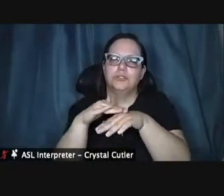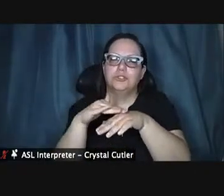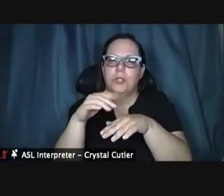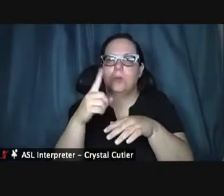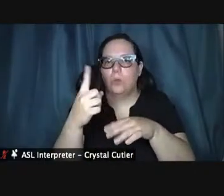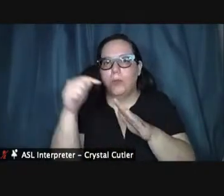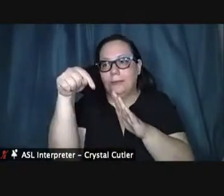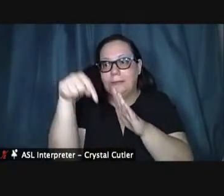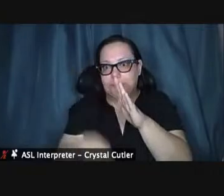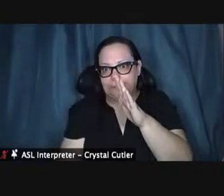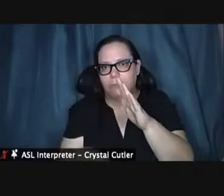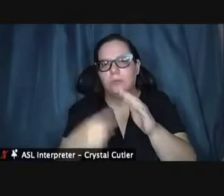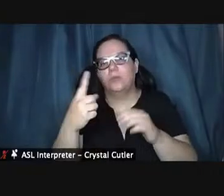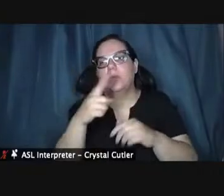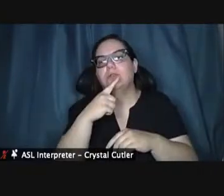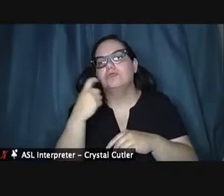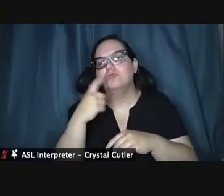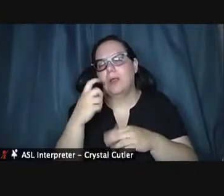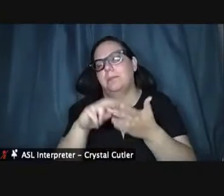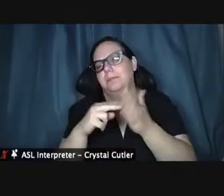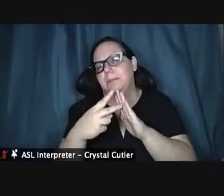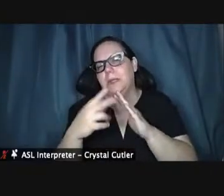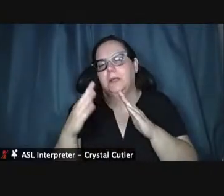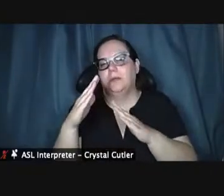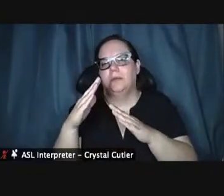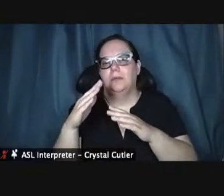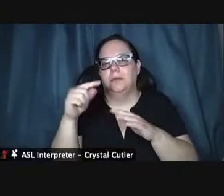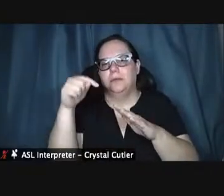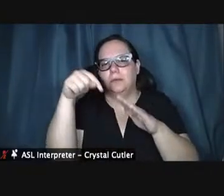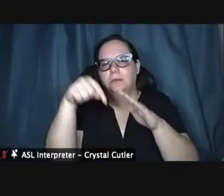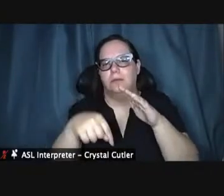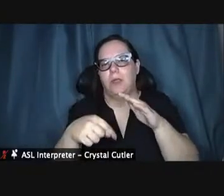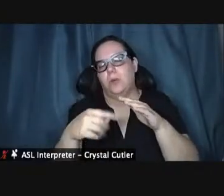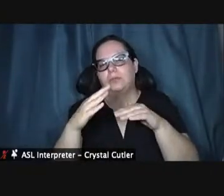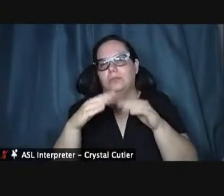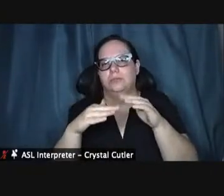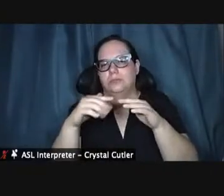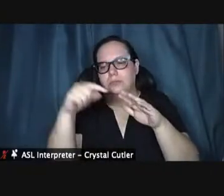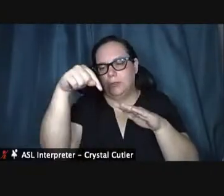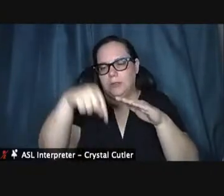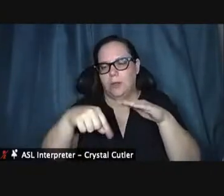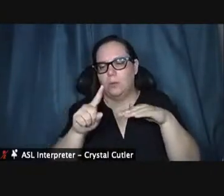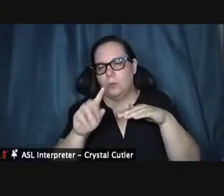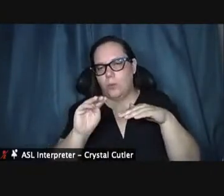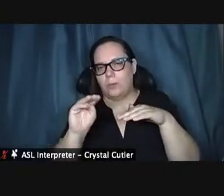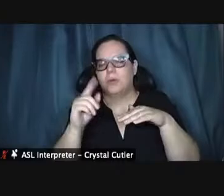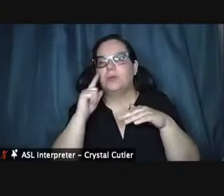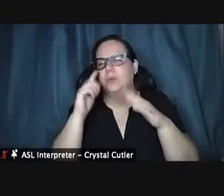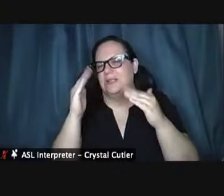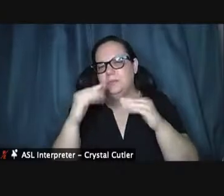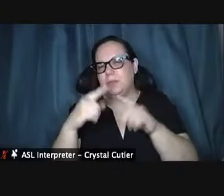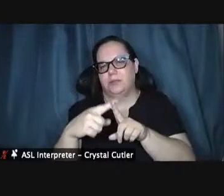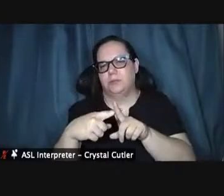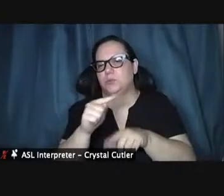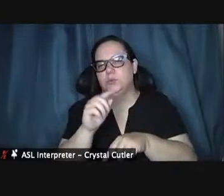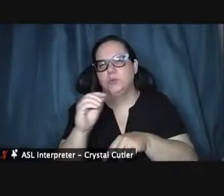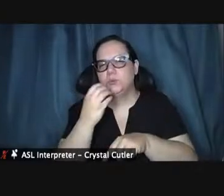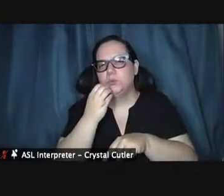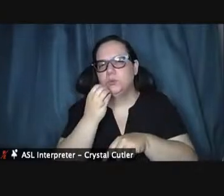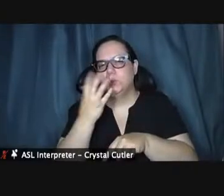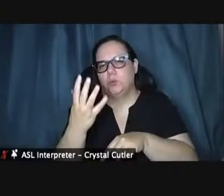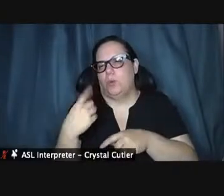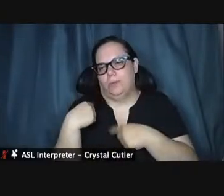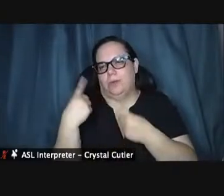Dry meaning in the top, down to a meter deep. We expect temperatures to be too warm to ever have water